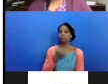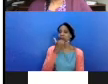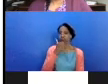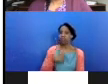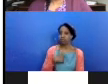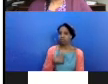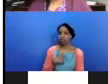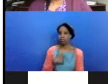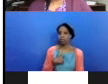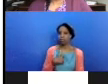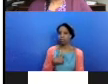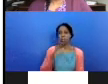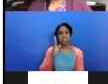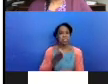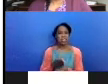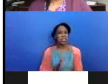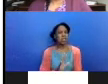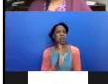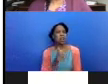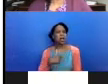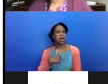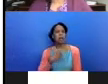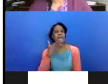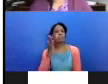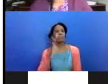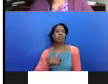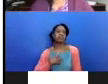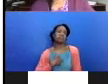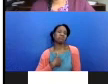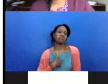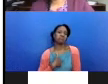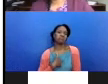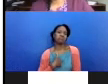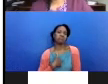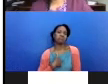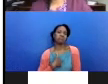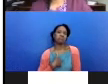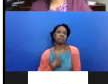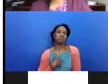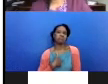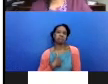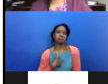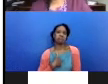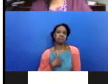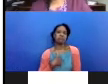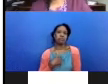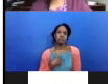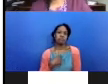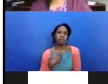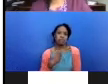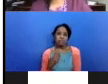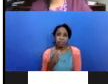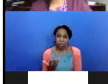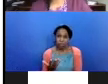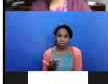no, Dad, I was bad. Of course you were doing that. And the father's like, by this point,